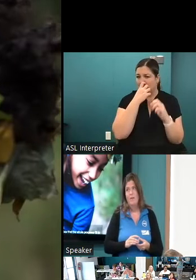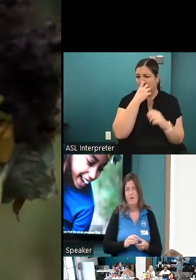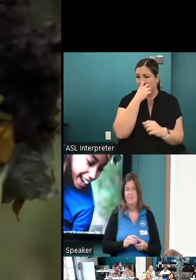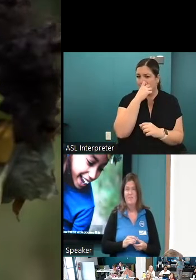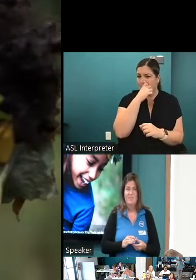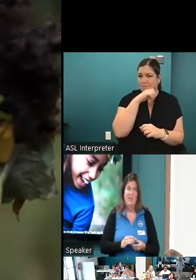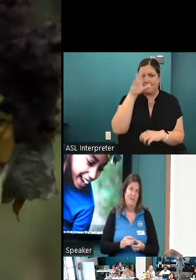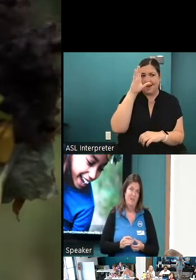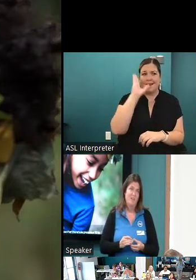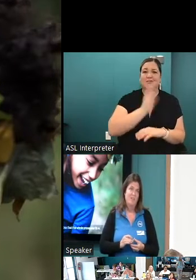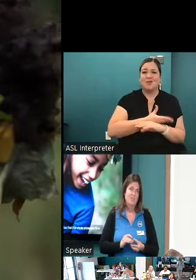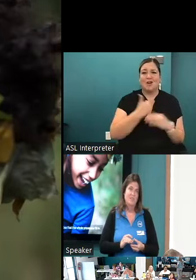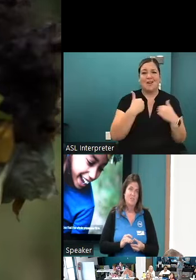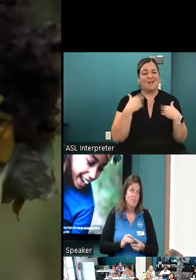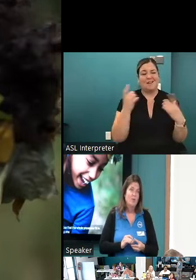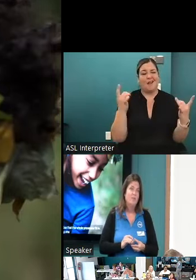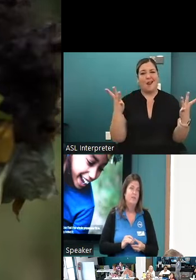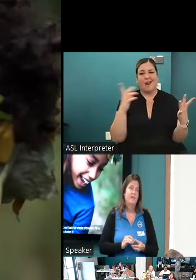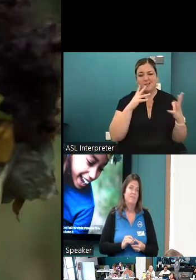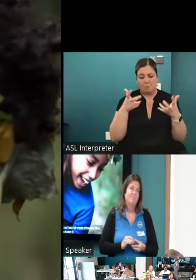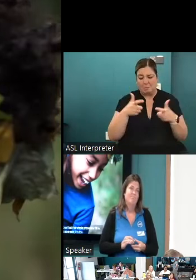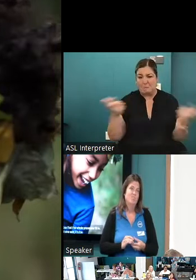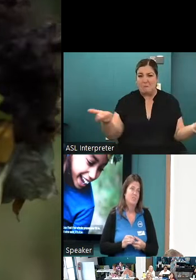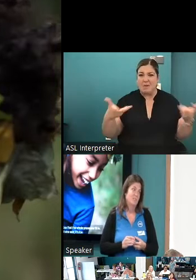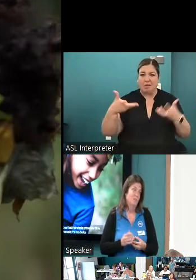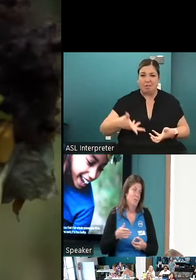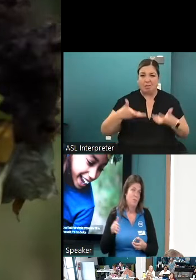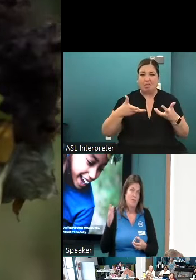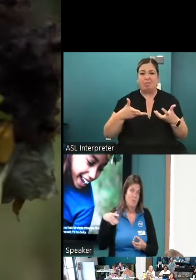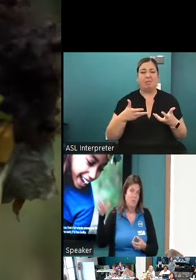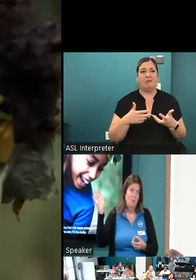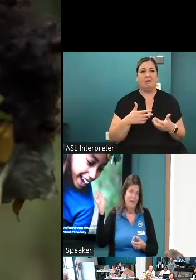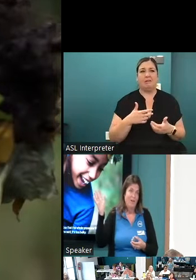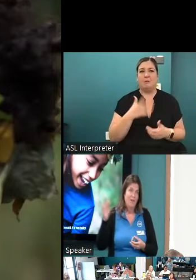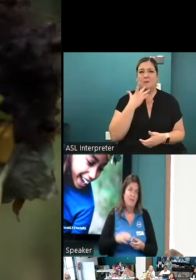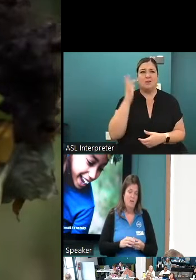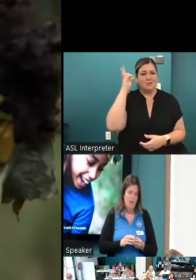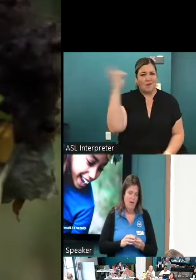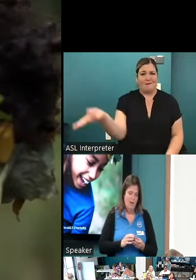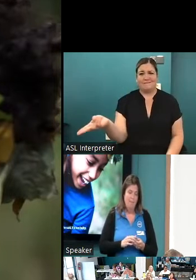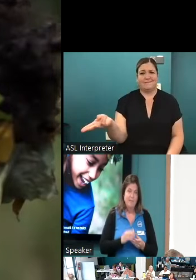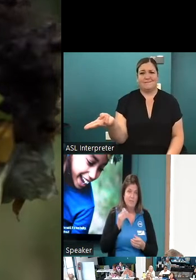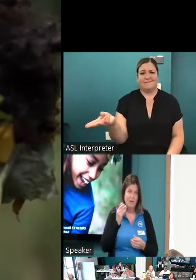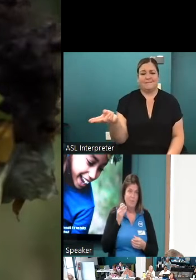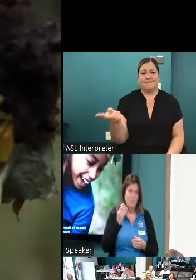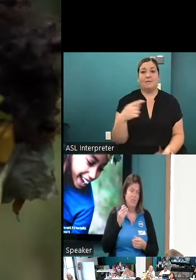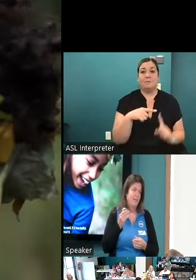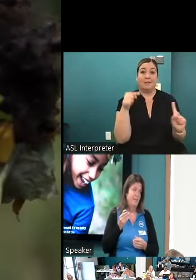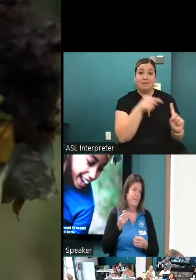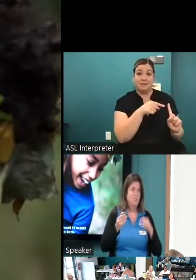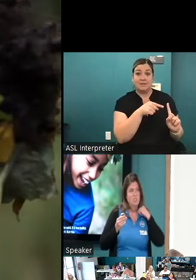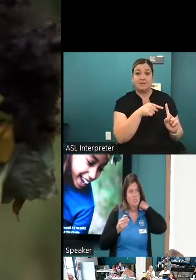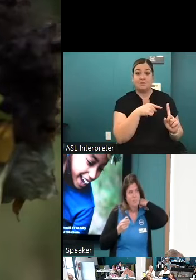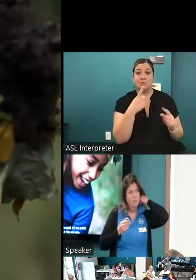had one, and honestly, she hated it. She said it's too bulky. She just sometimes would rather just go without it. But this one, when she